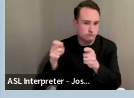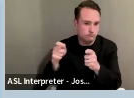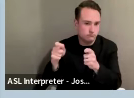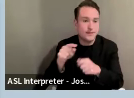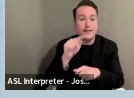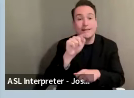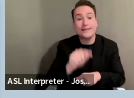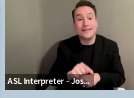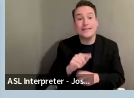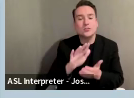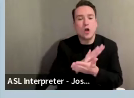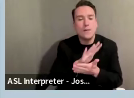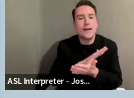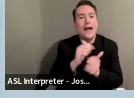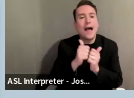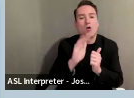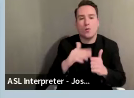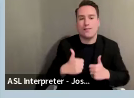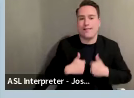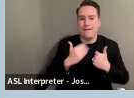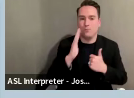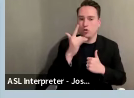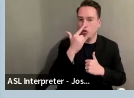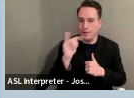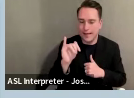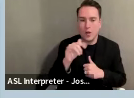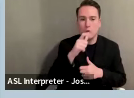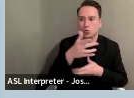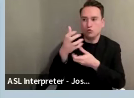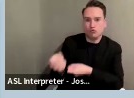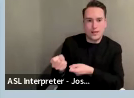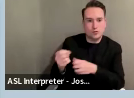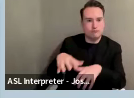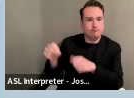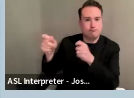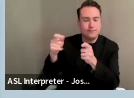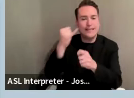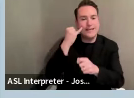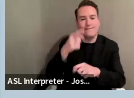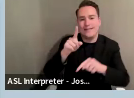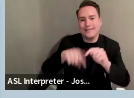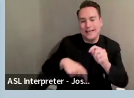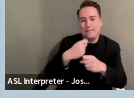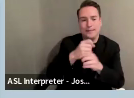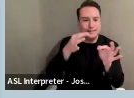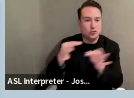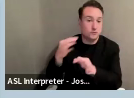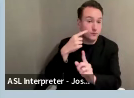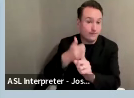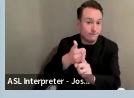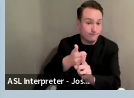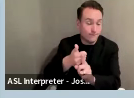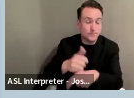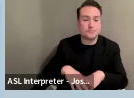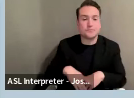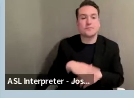going to take place and who you trust to be part of that process for you if you're unable to do that yourself. So once again, you're